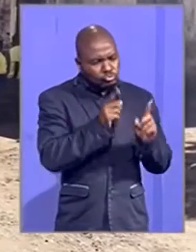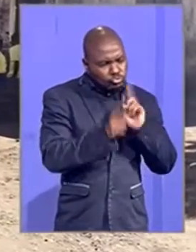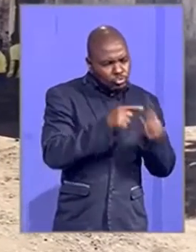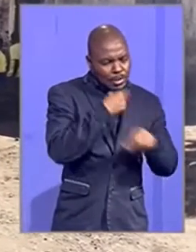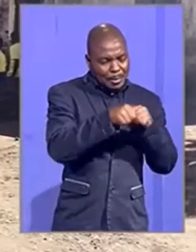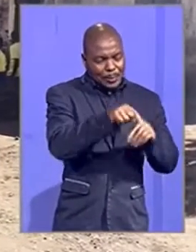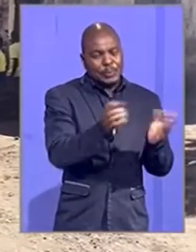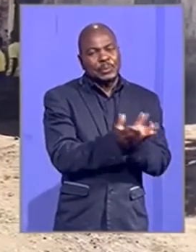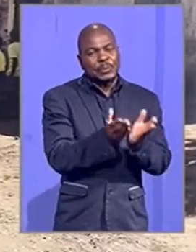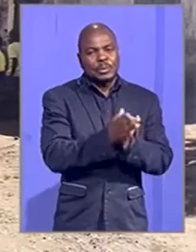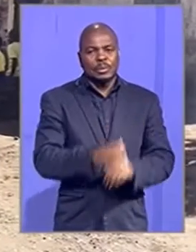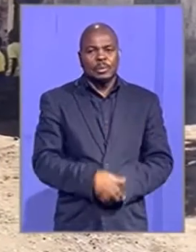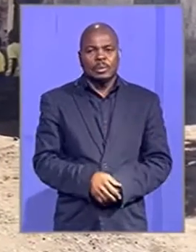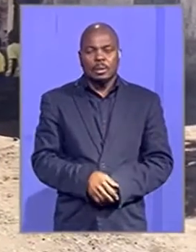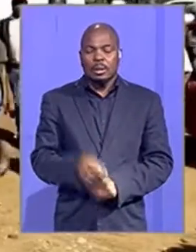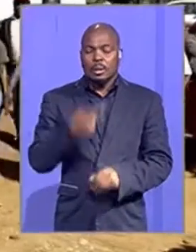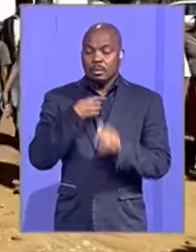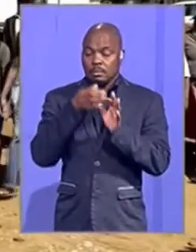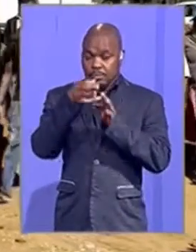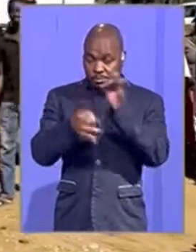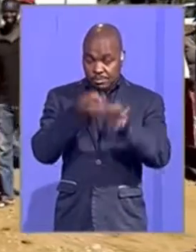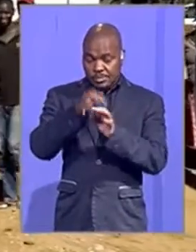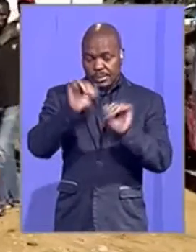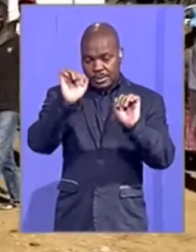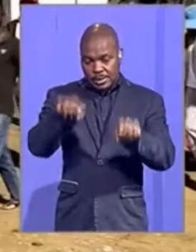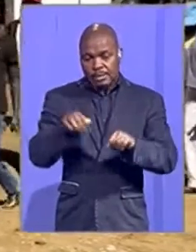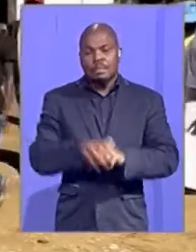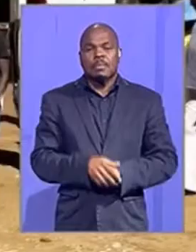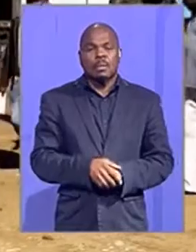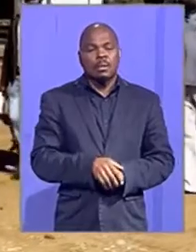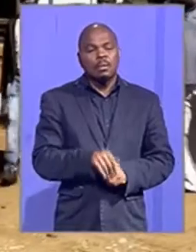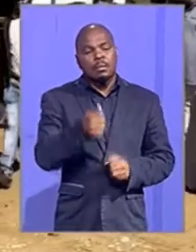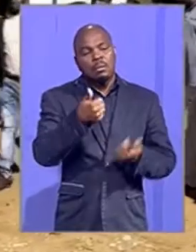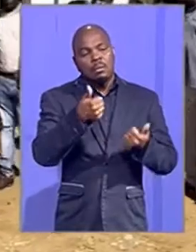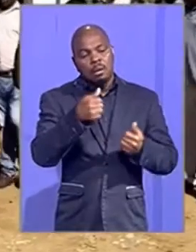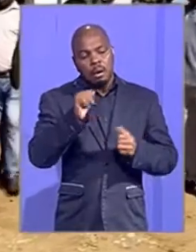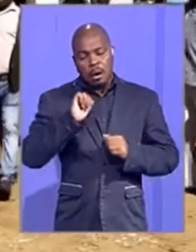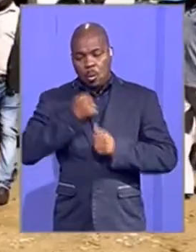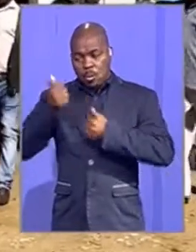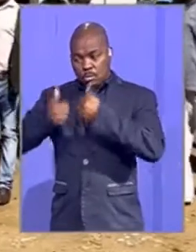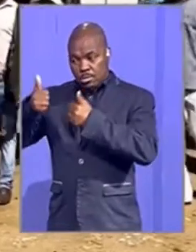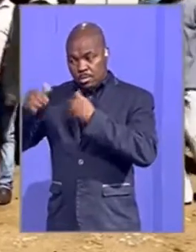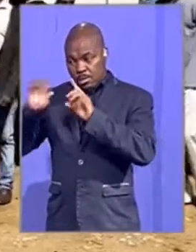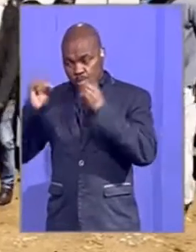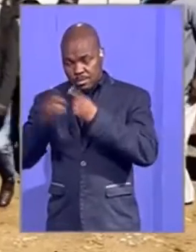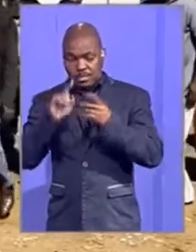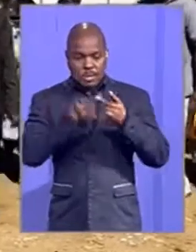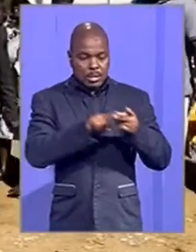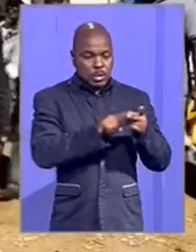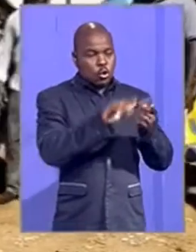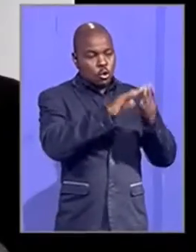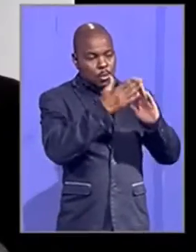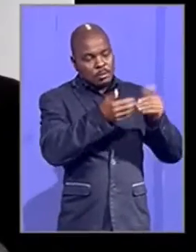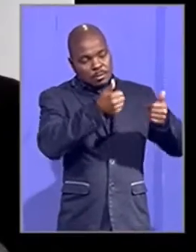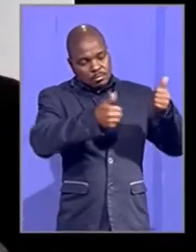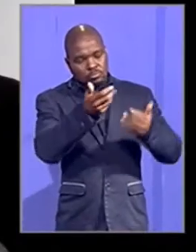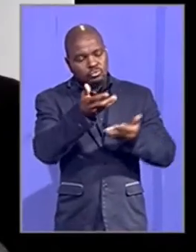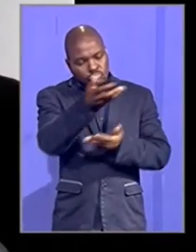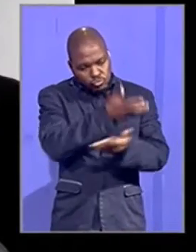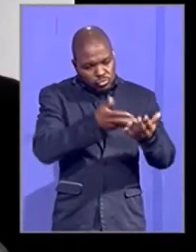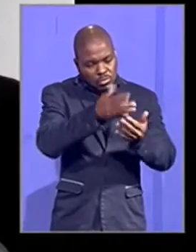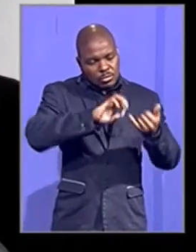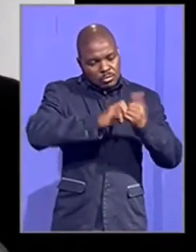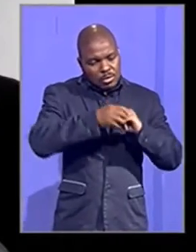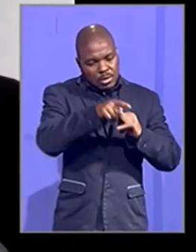le sekolo se. Ke bontšha gore go na le dipoledišano magareng ga boetapele ba rena le boetapele ba setšhaba go leka go